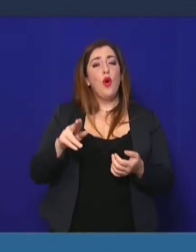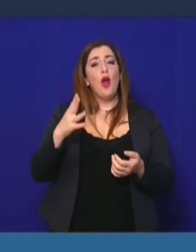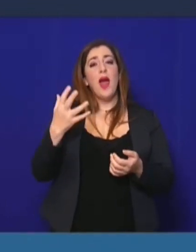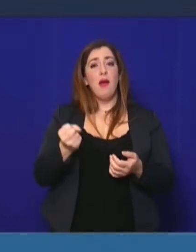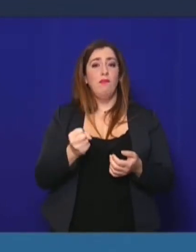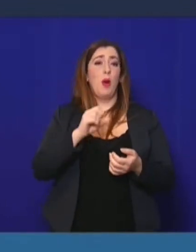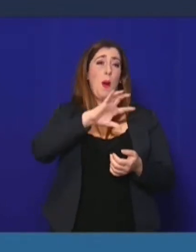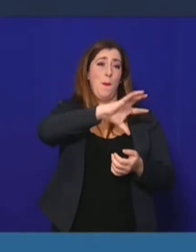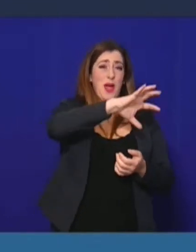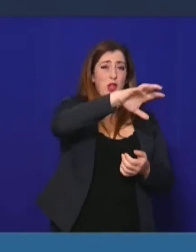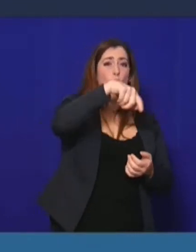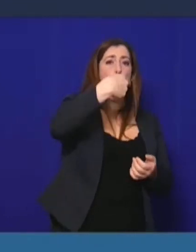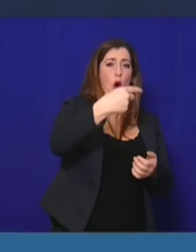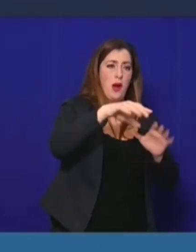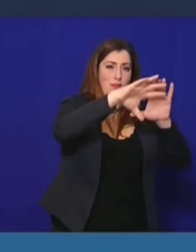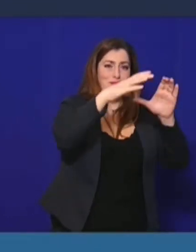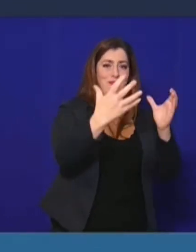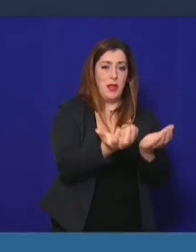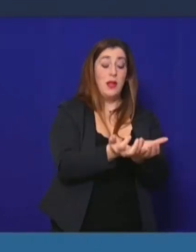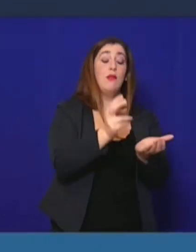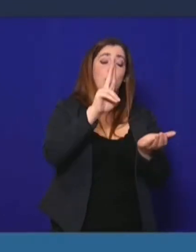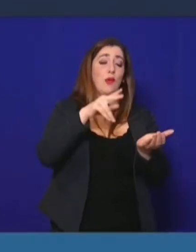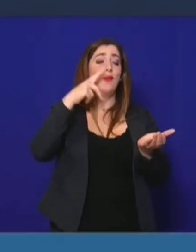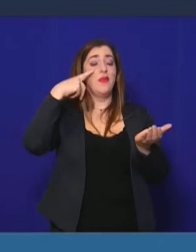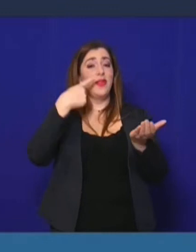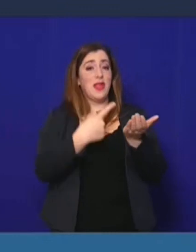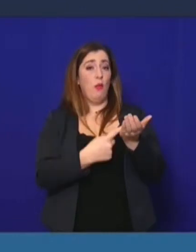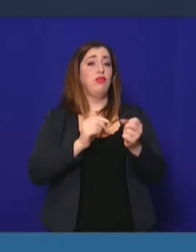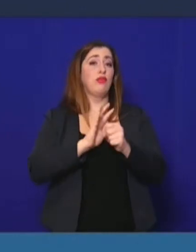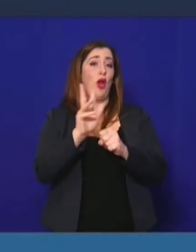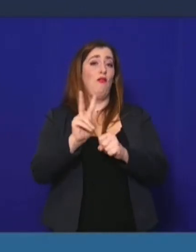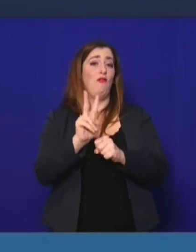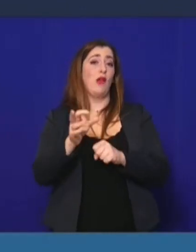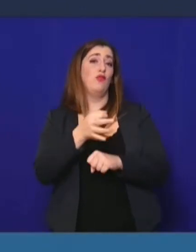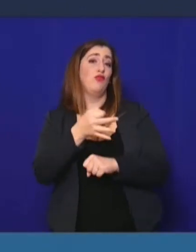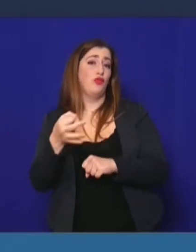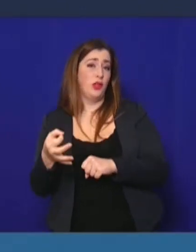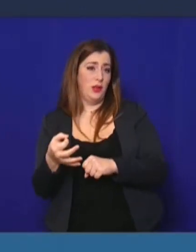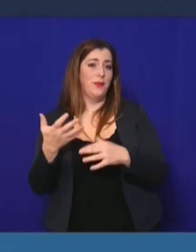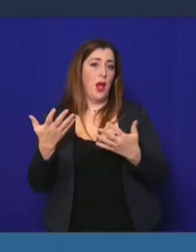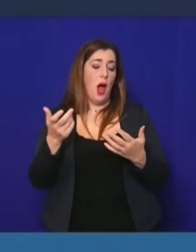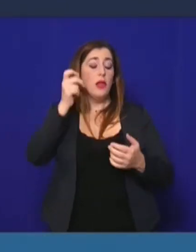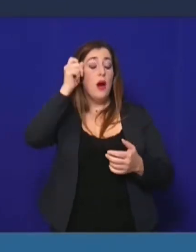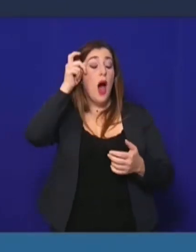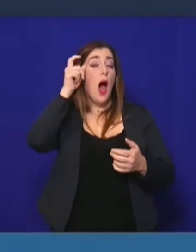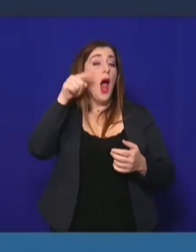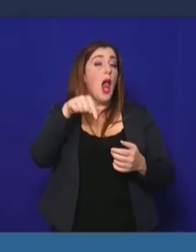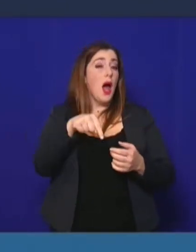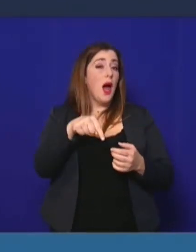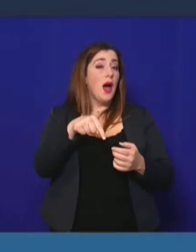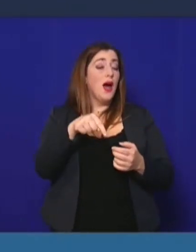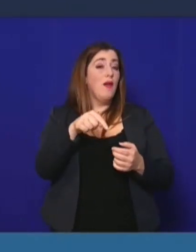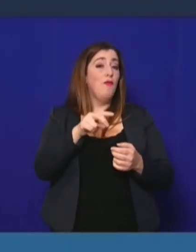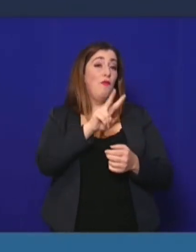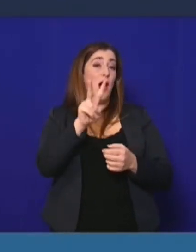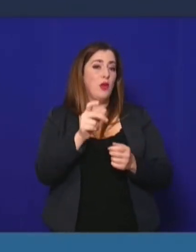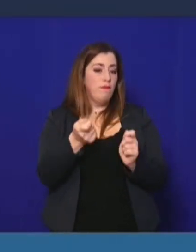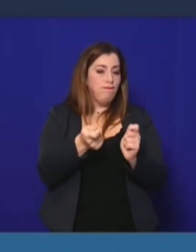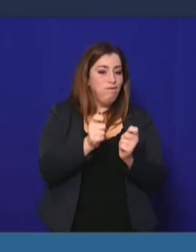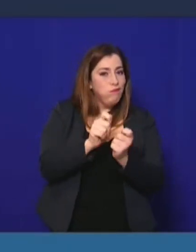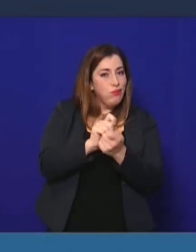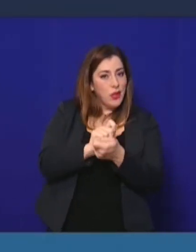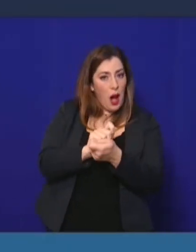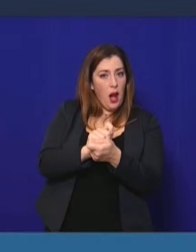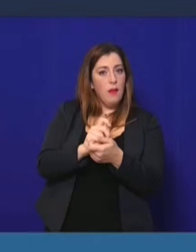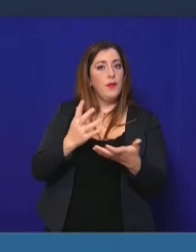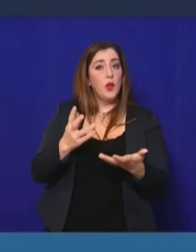madwar id-dinja li wkoll sabu dan il-varjant. U allura nafu li jkun hemm dal-varjant li huwa preżenti u